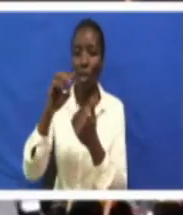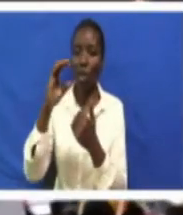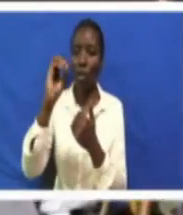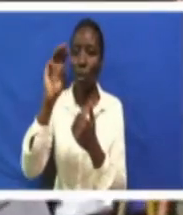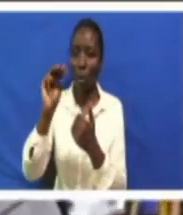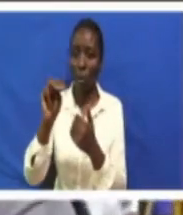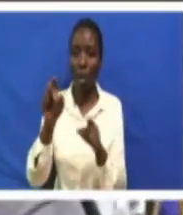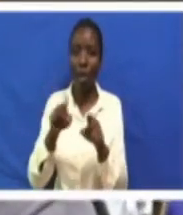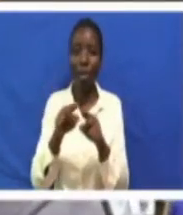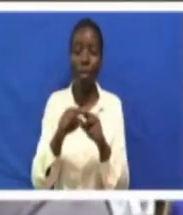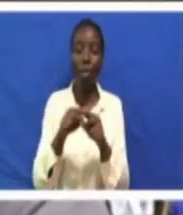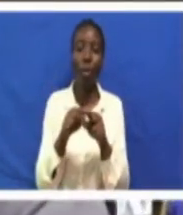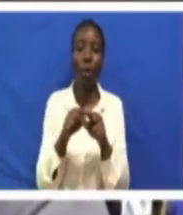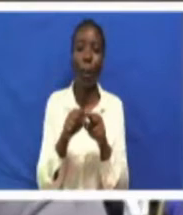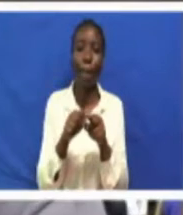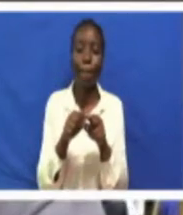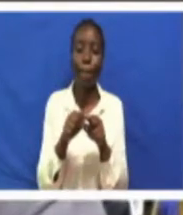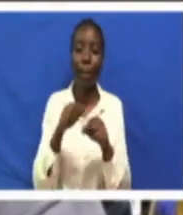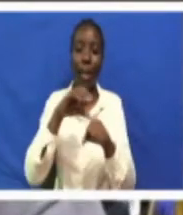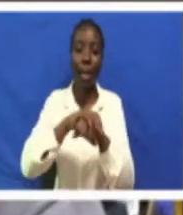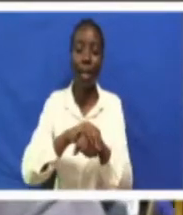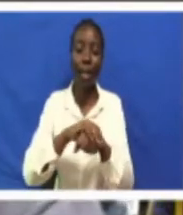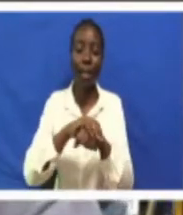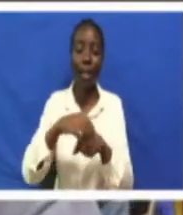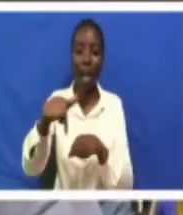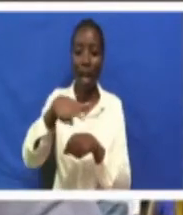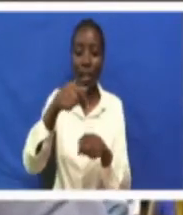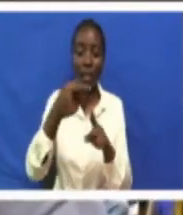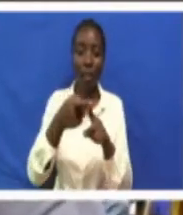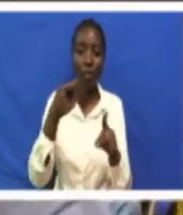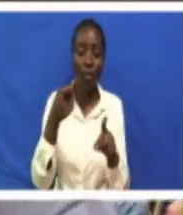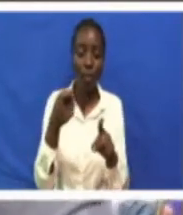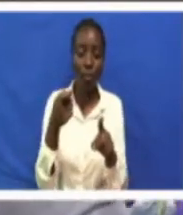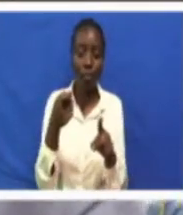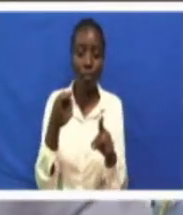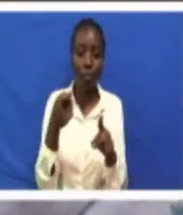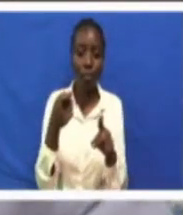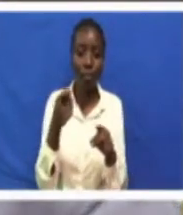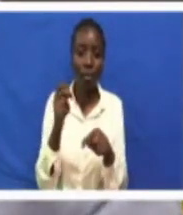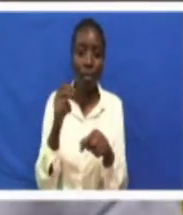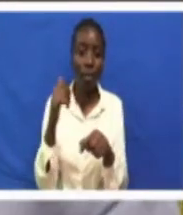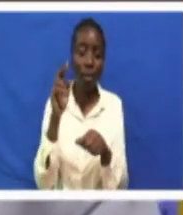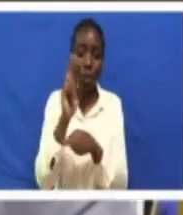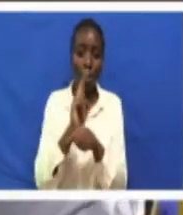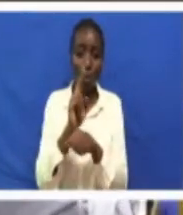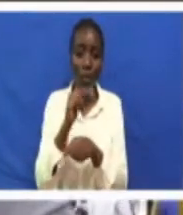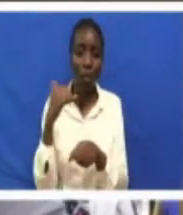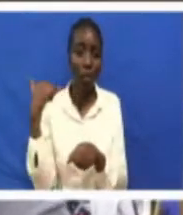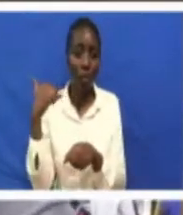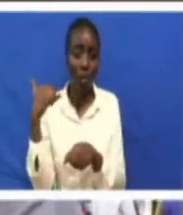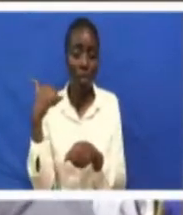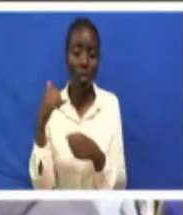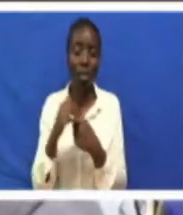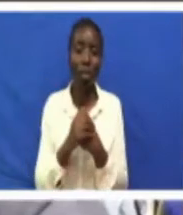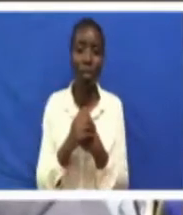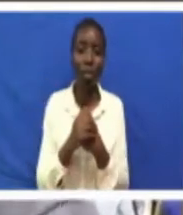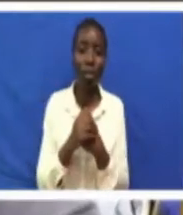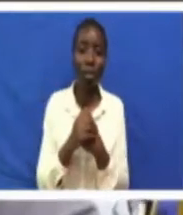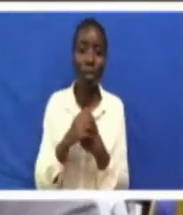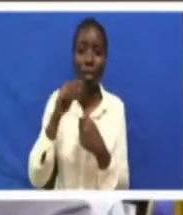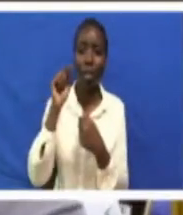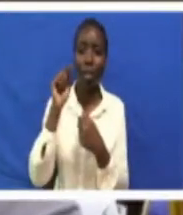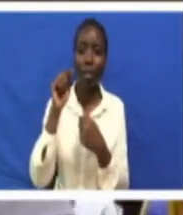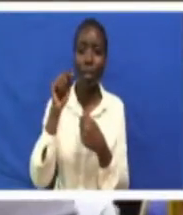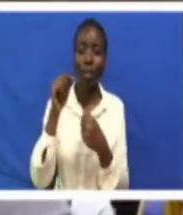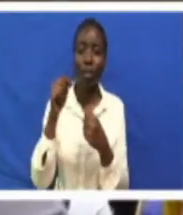also available on um on if you if you use your phone if you're using your phone and you you put